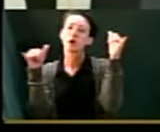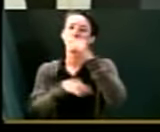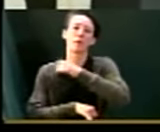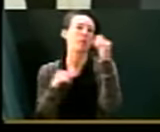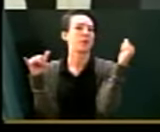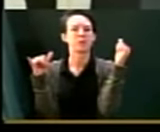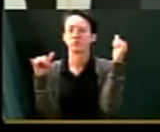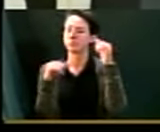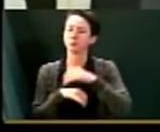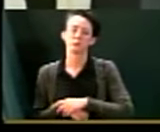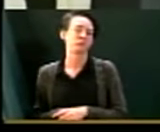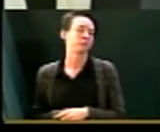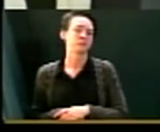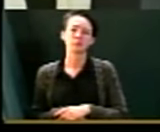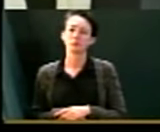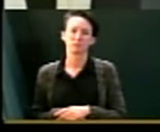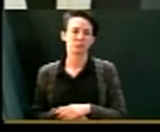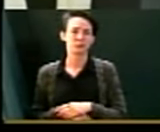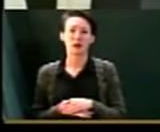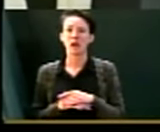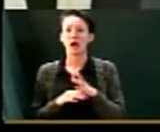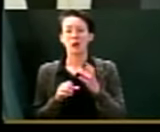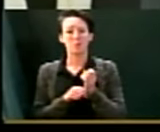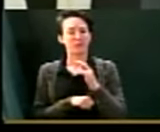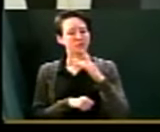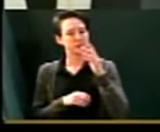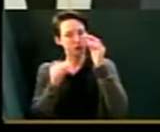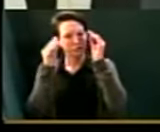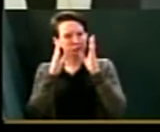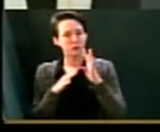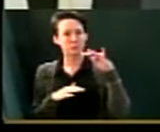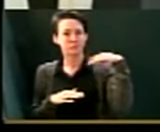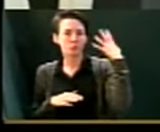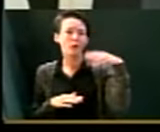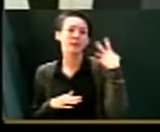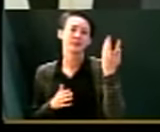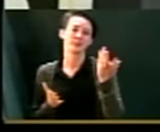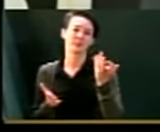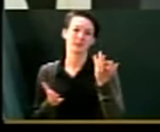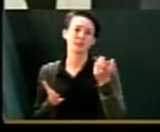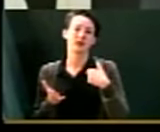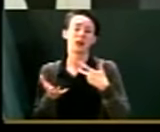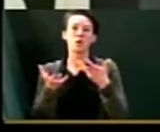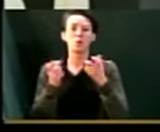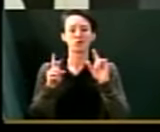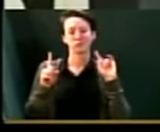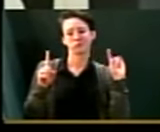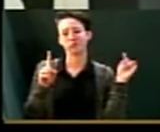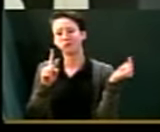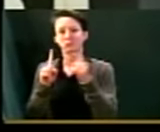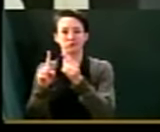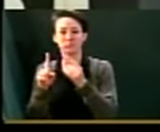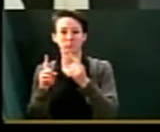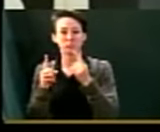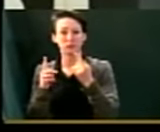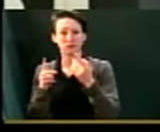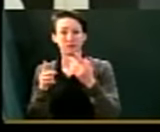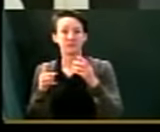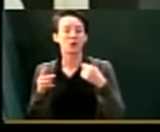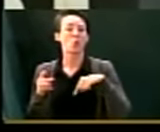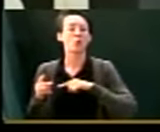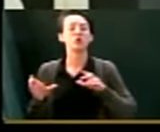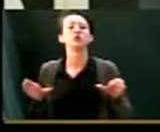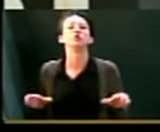completely absurd. It's driving teachers crazy. And this isn't, I want us to get to a point where we're